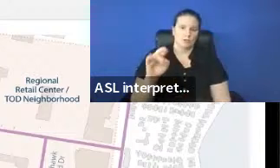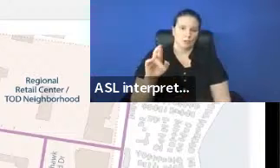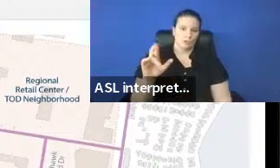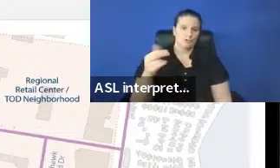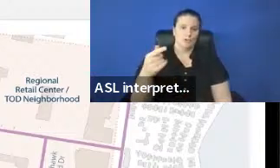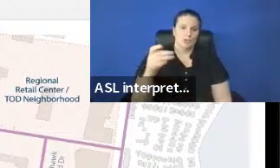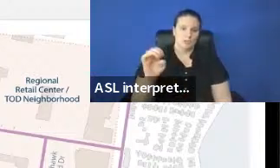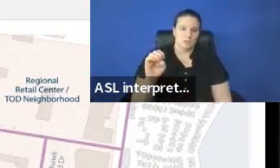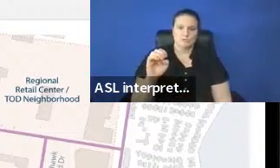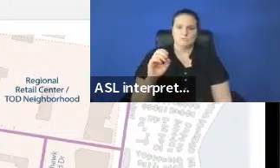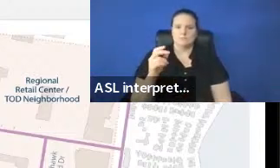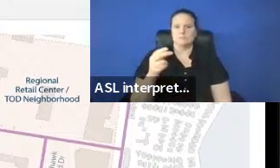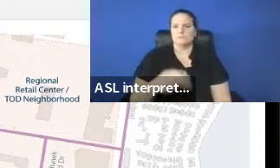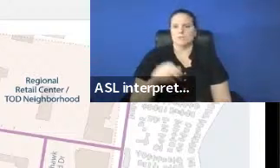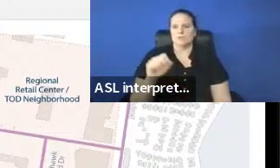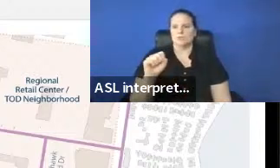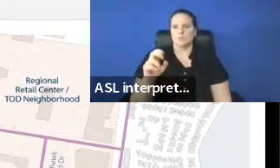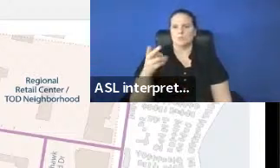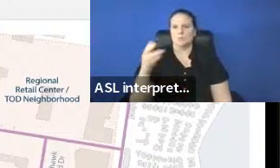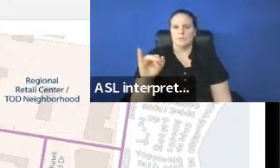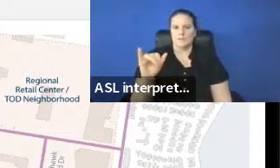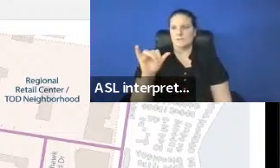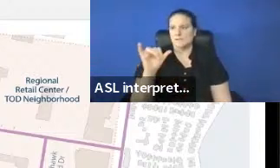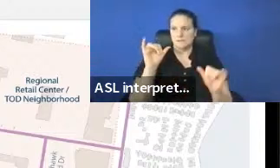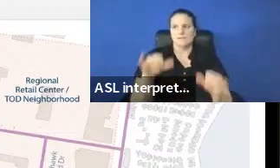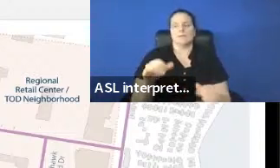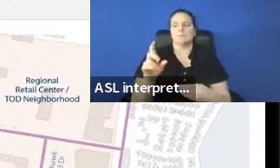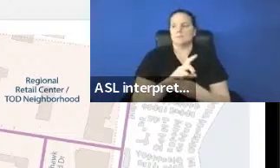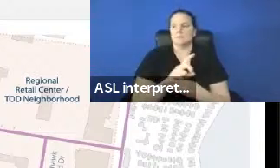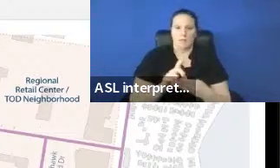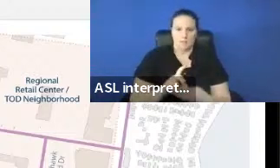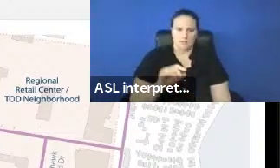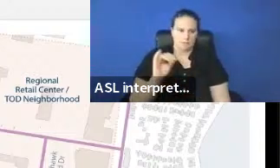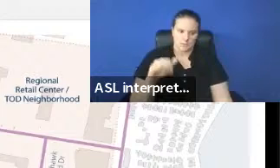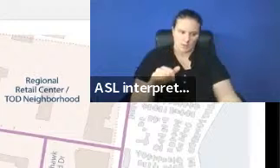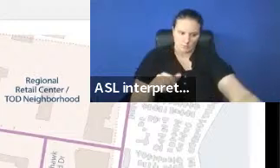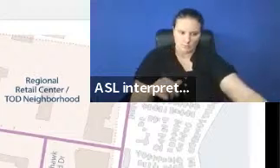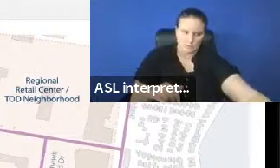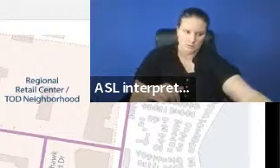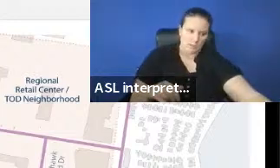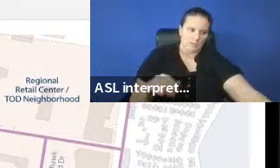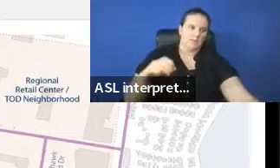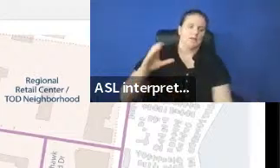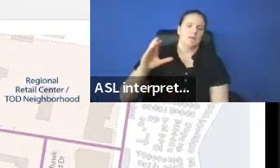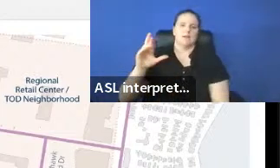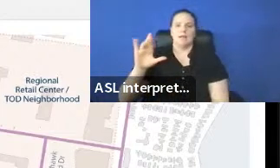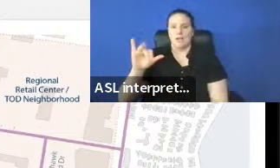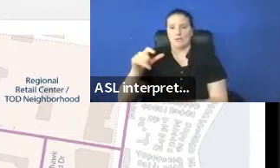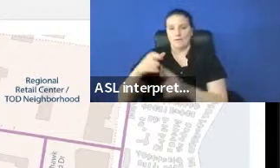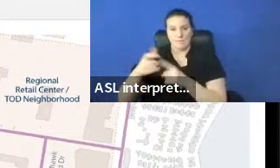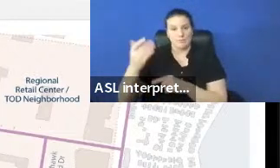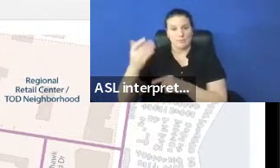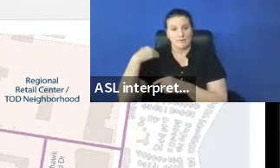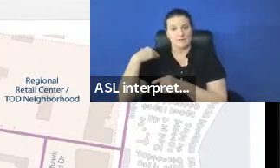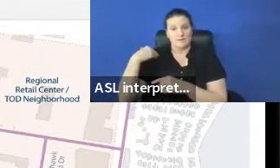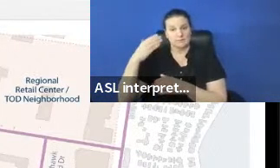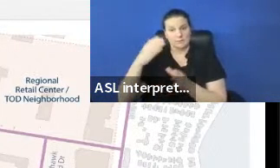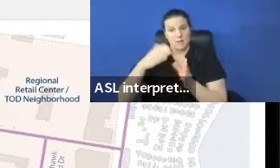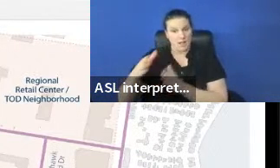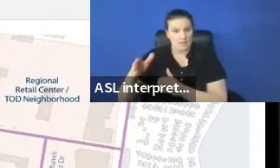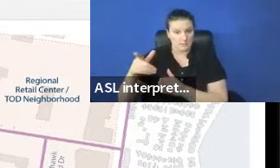or SPUI. It's the same interchange design that was a carryover from the previous planning. So if